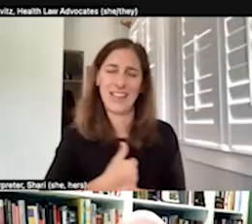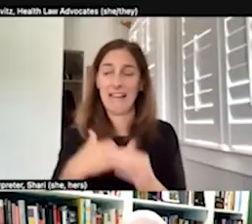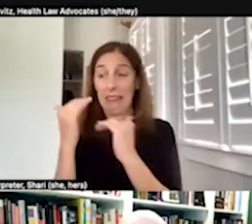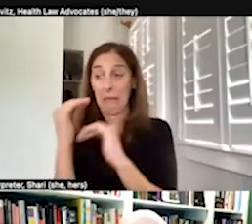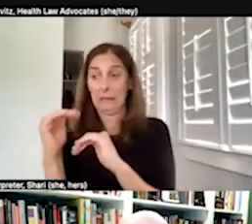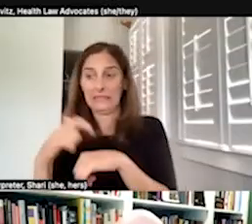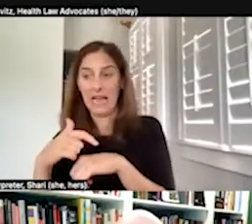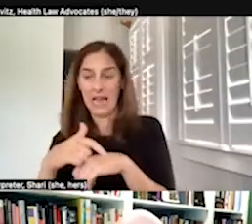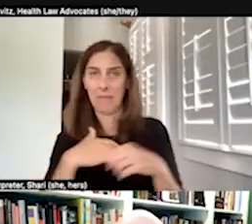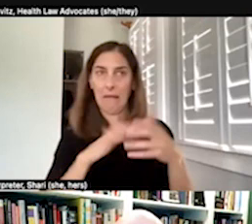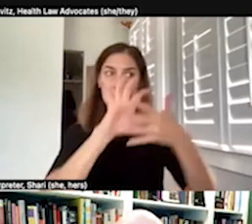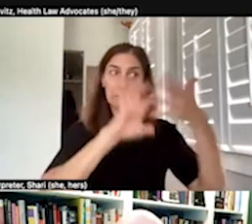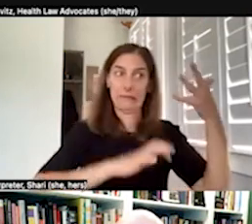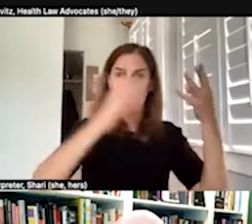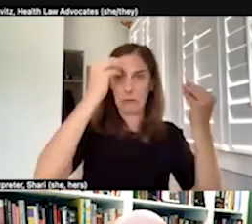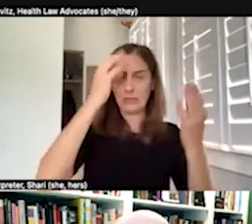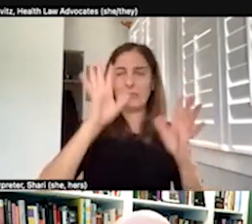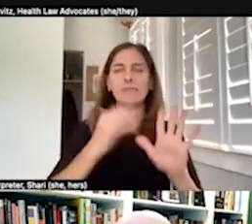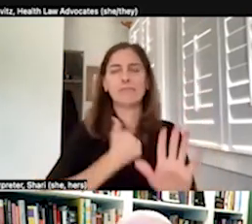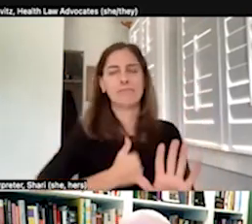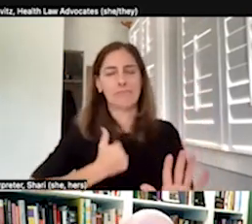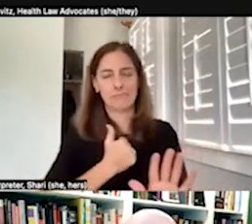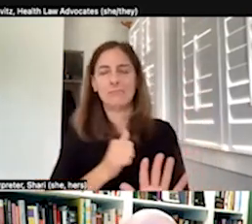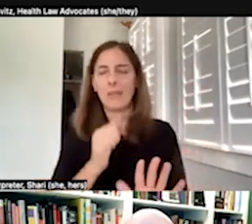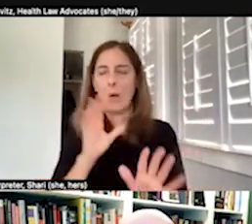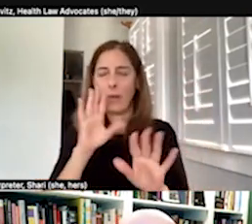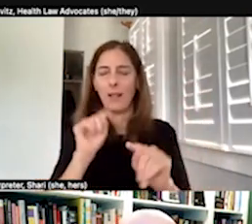bit more to cover, but I'll slow down. My apologies.